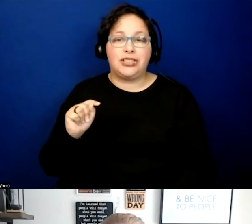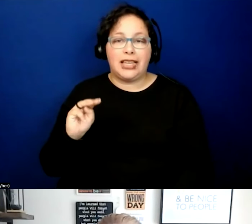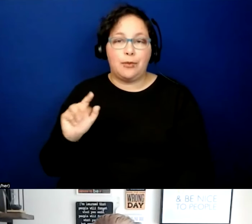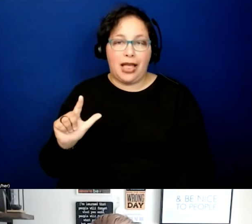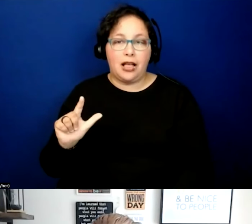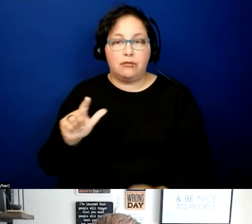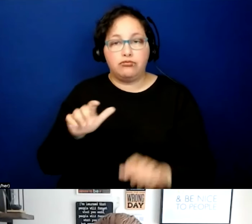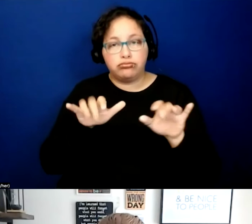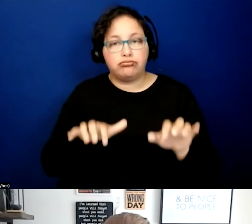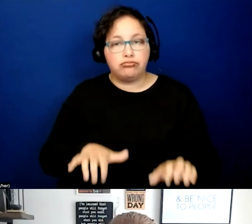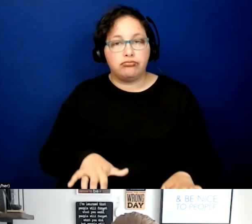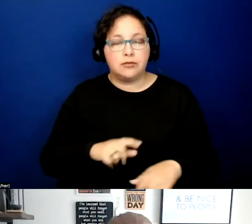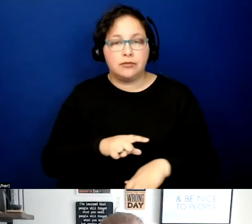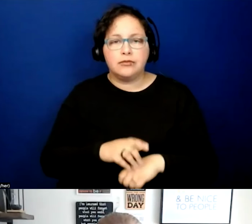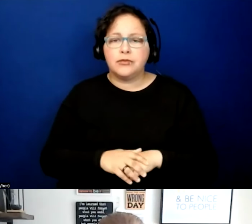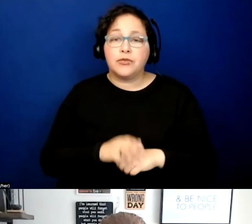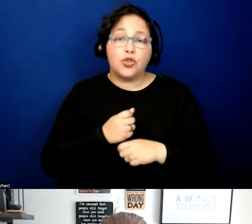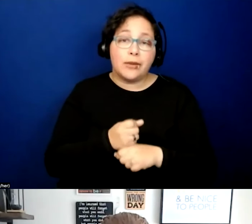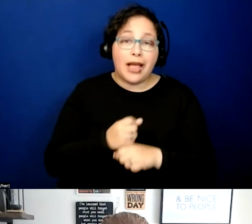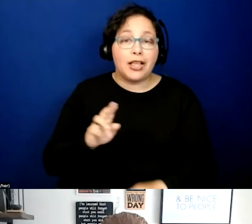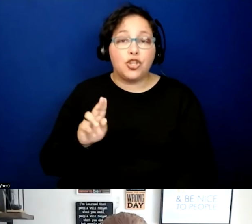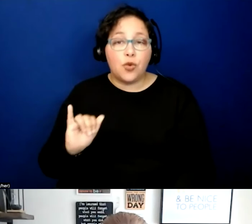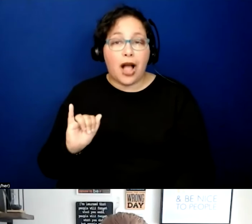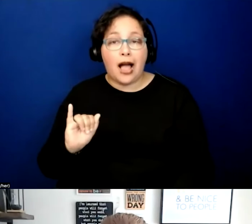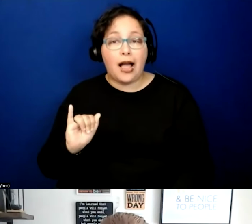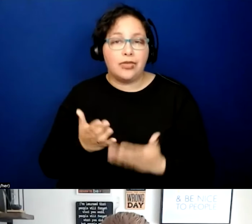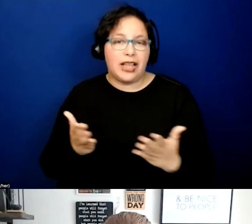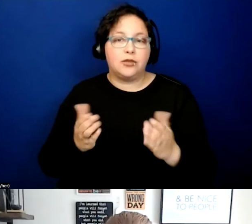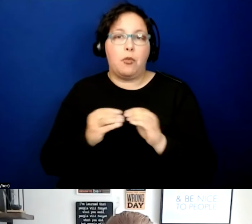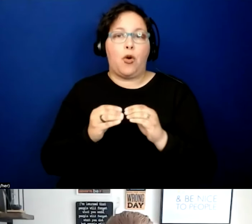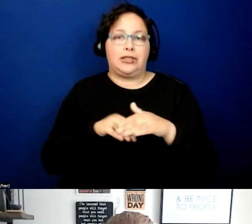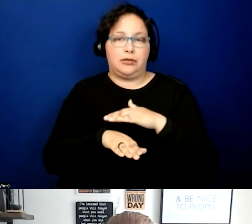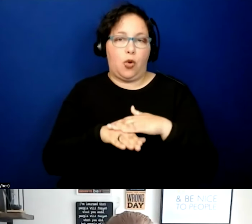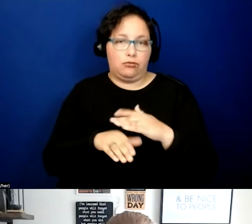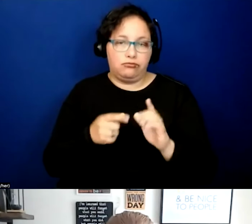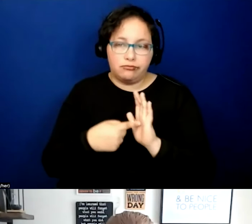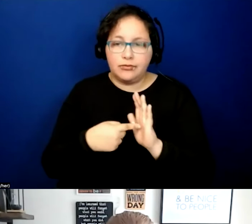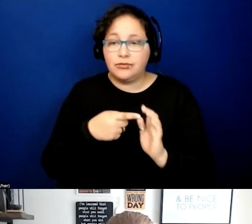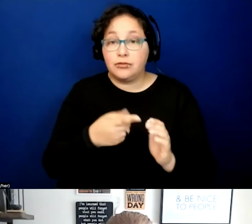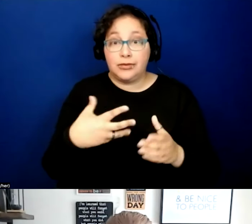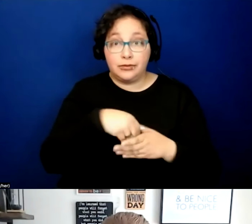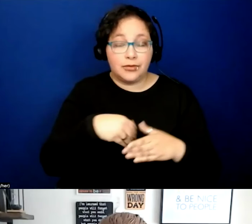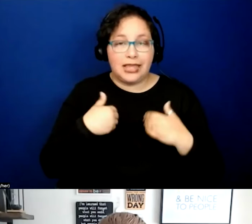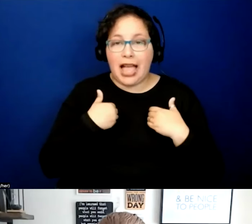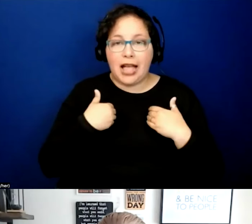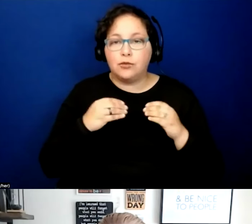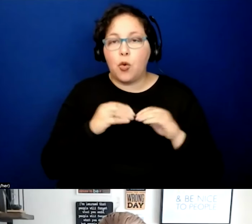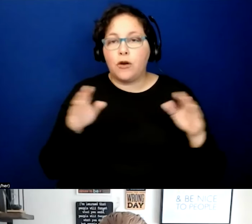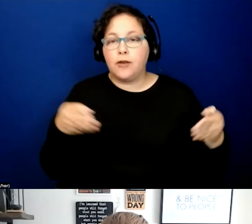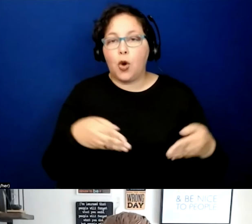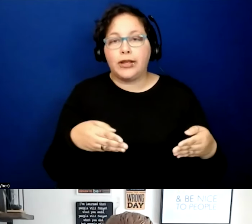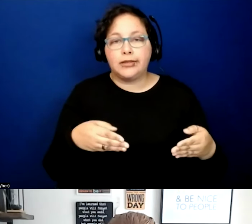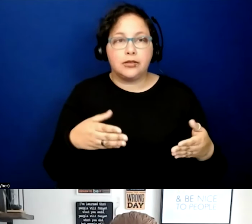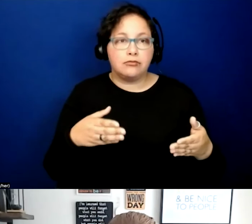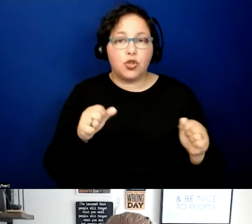to make UI components accessible. So it has within it, it has focuses that you